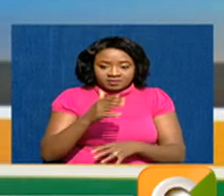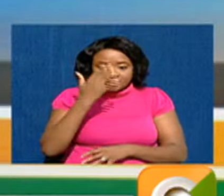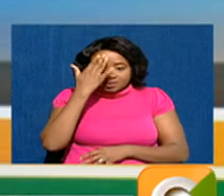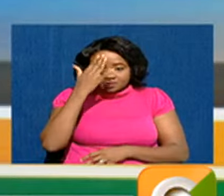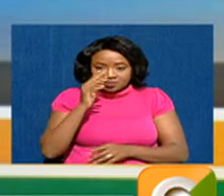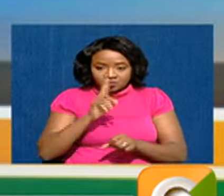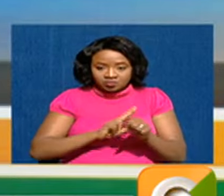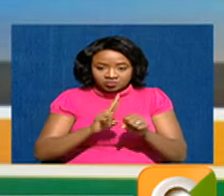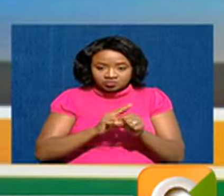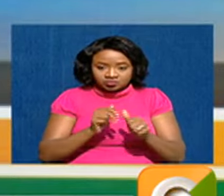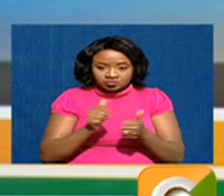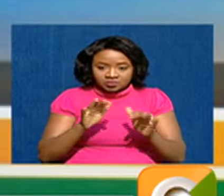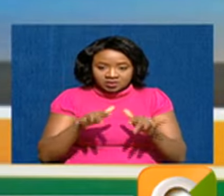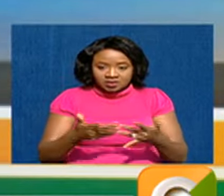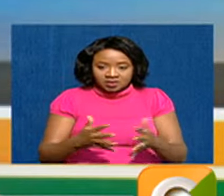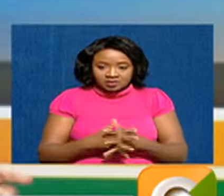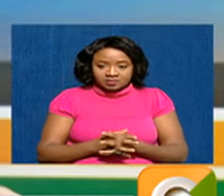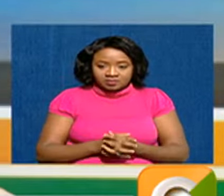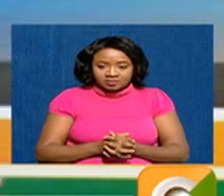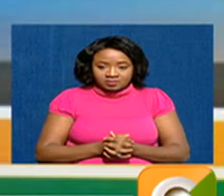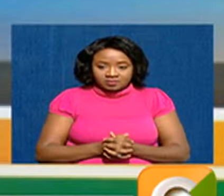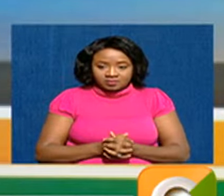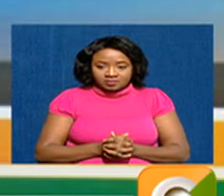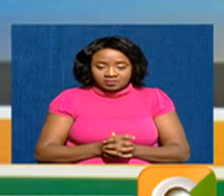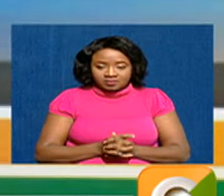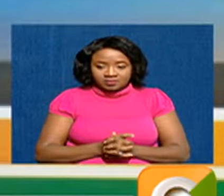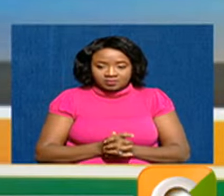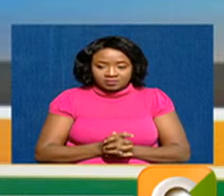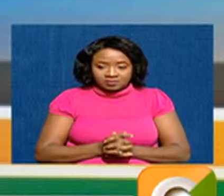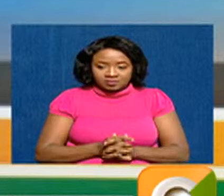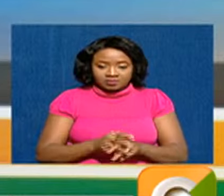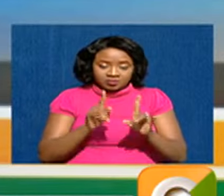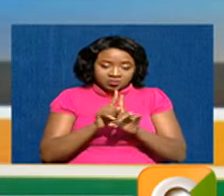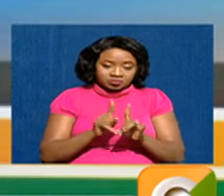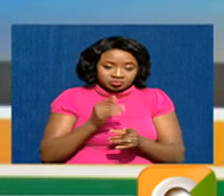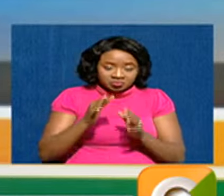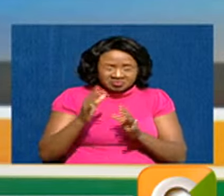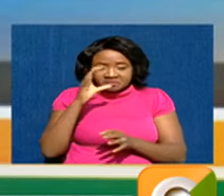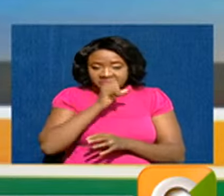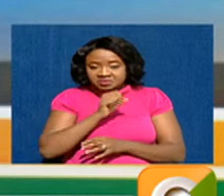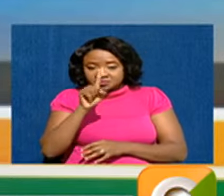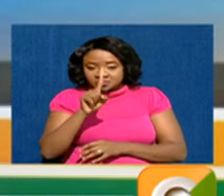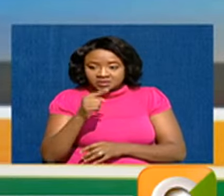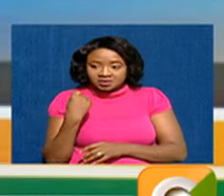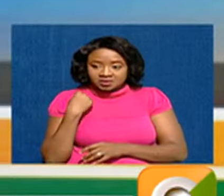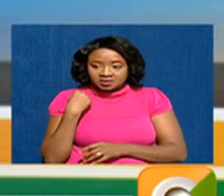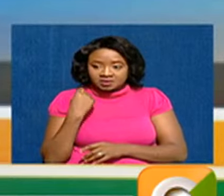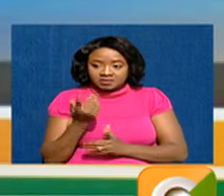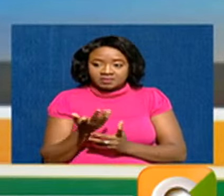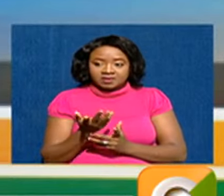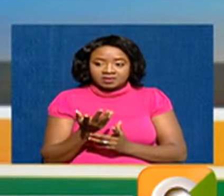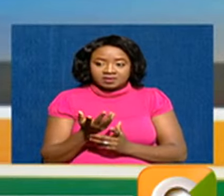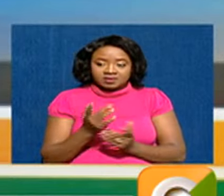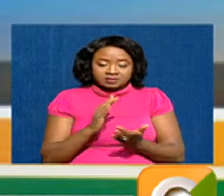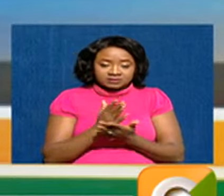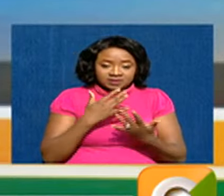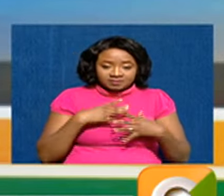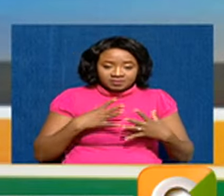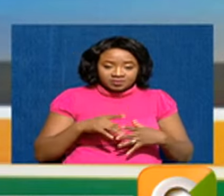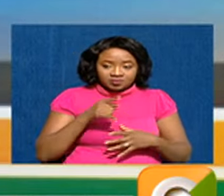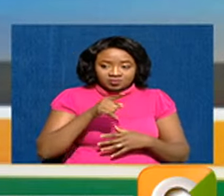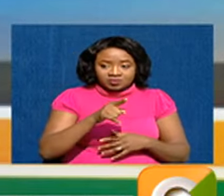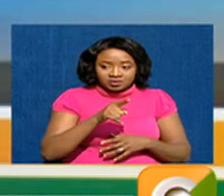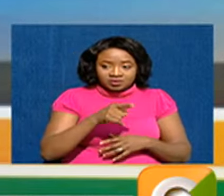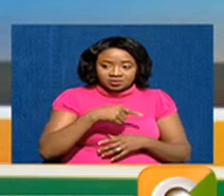the clerk was registering the number, missed one digit. So you find some farmers are going to various